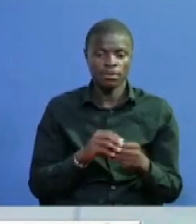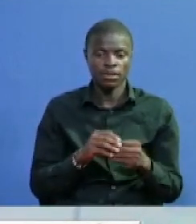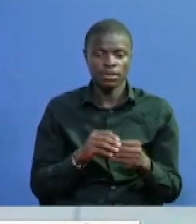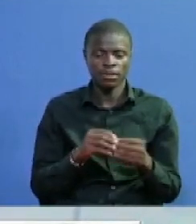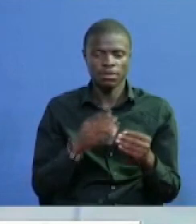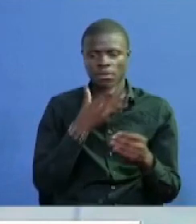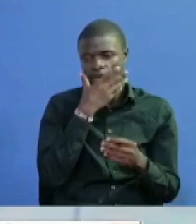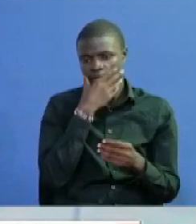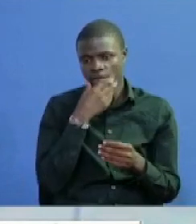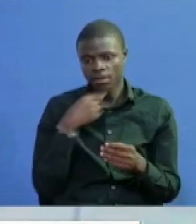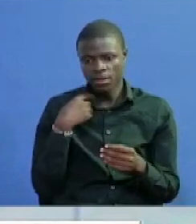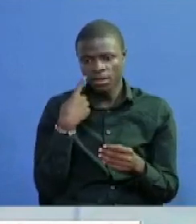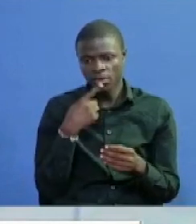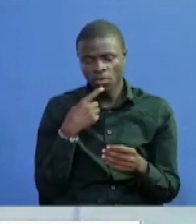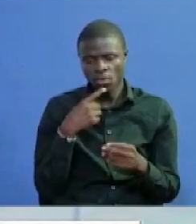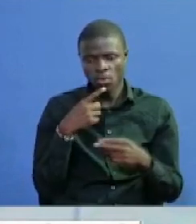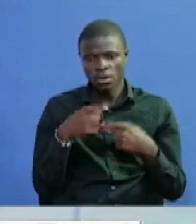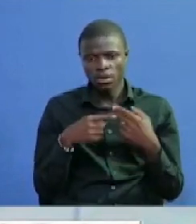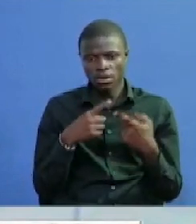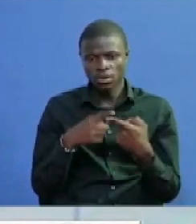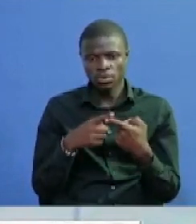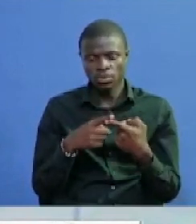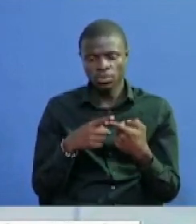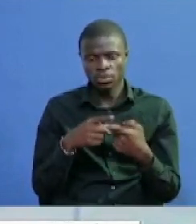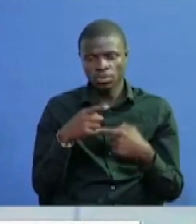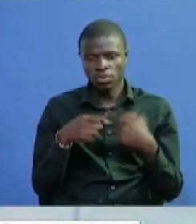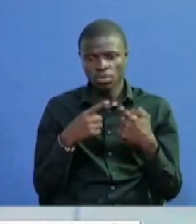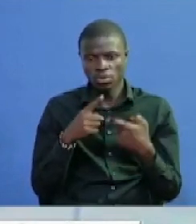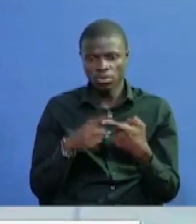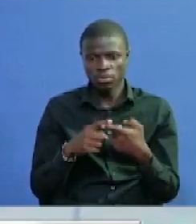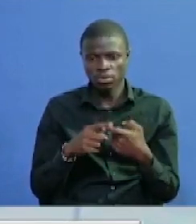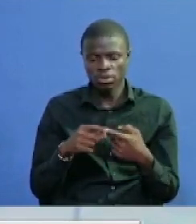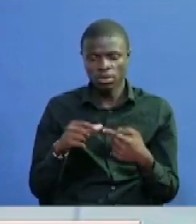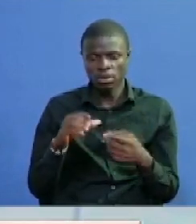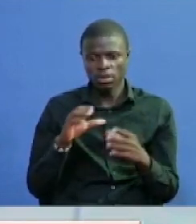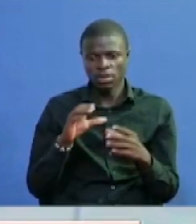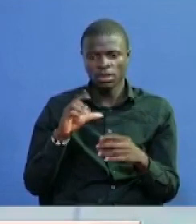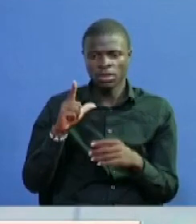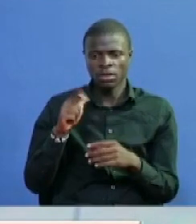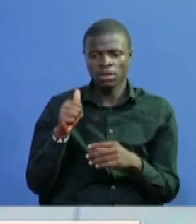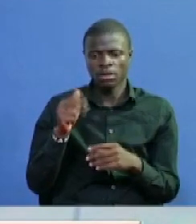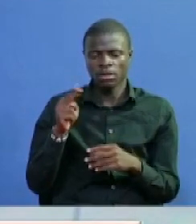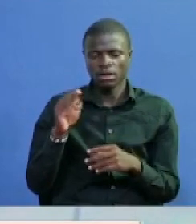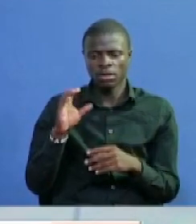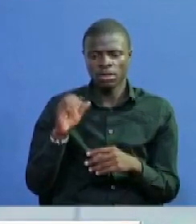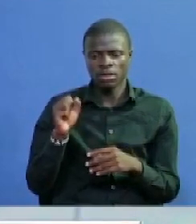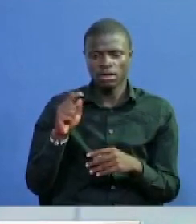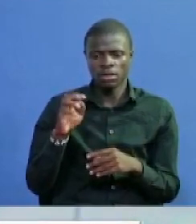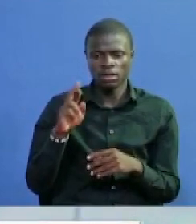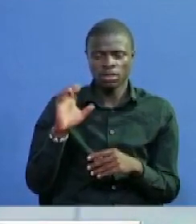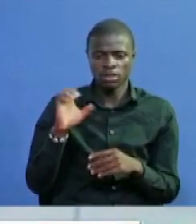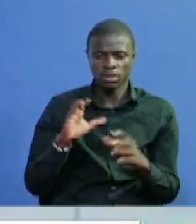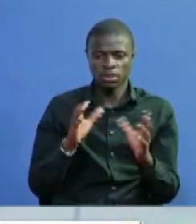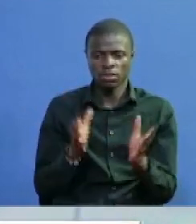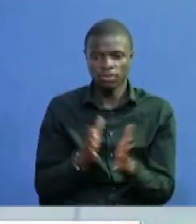go to the Lancaster conferences. Because if they weren't divided, then it means the British colonial authorities would have